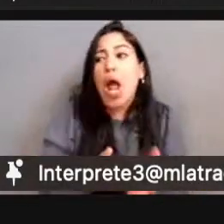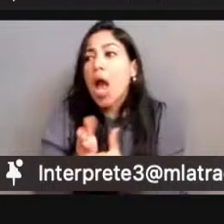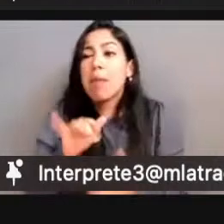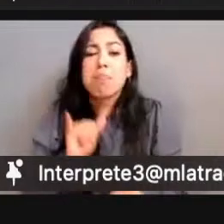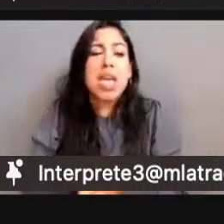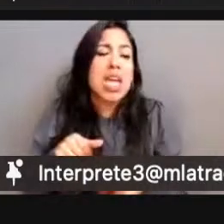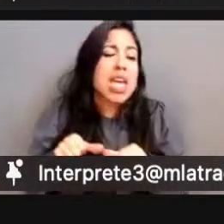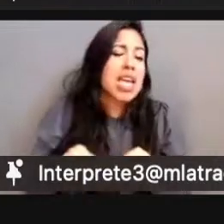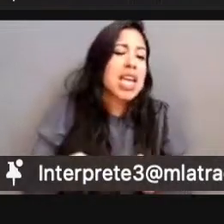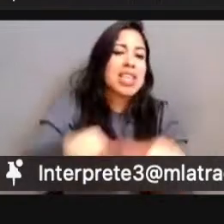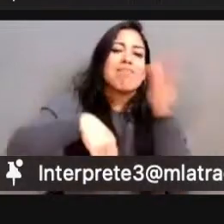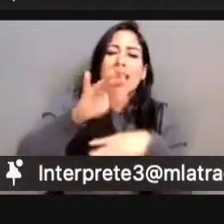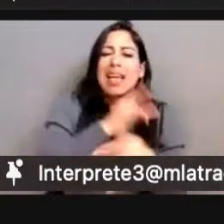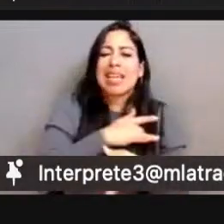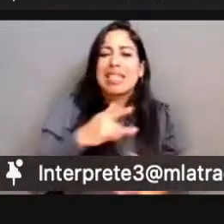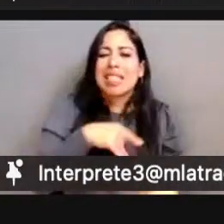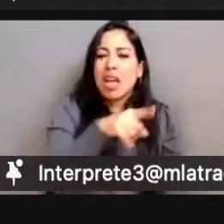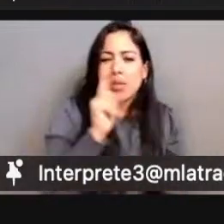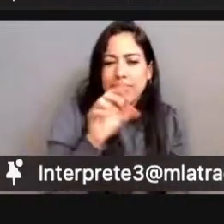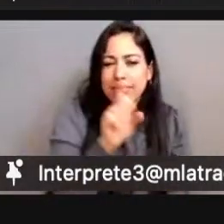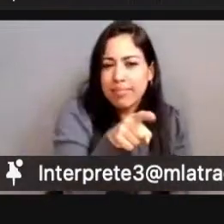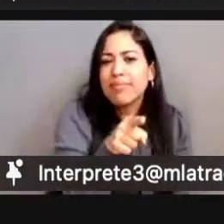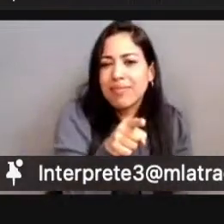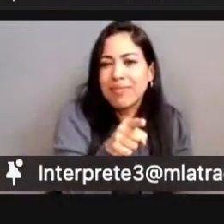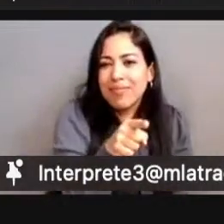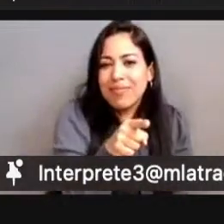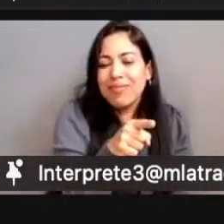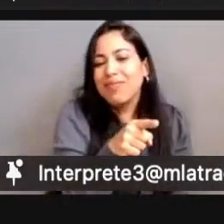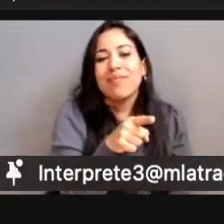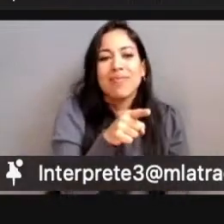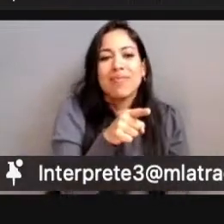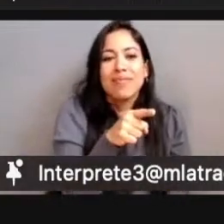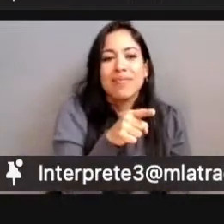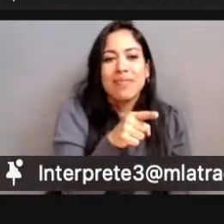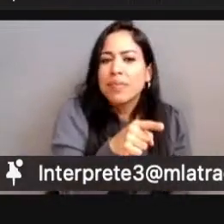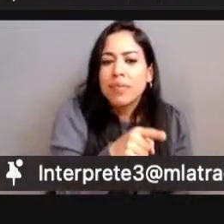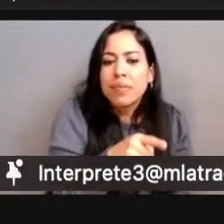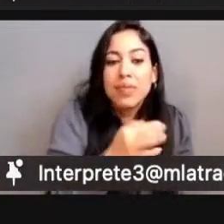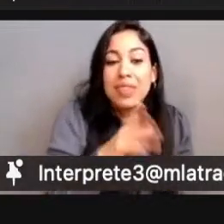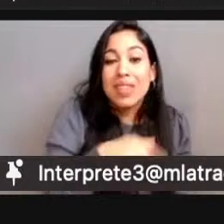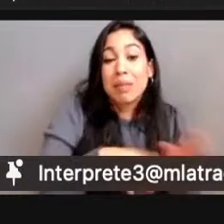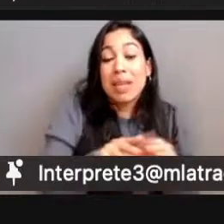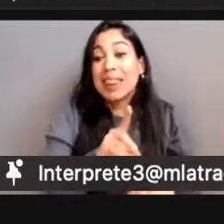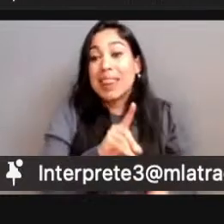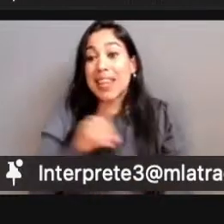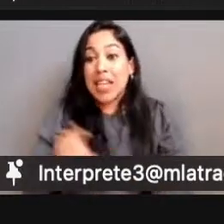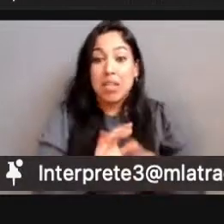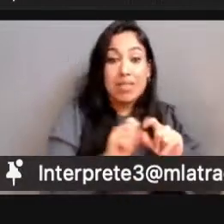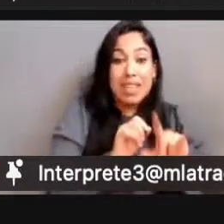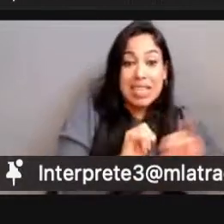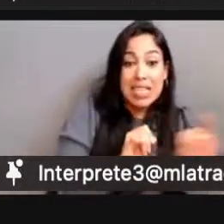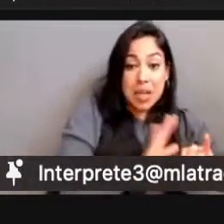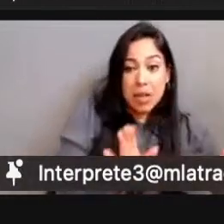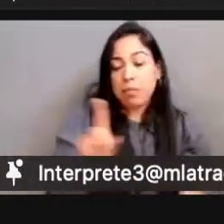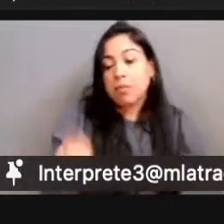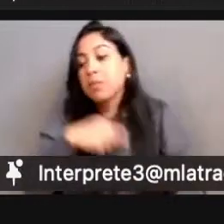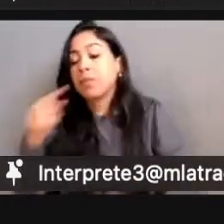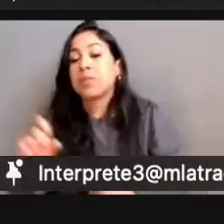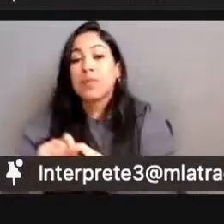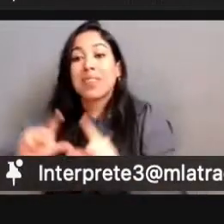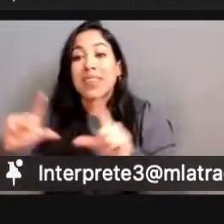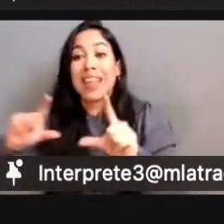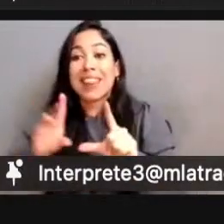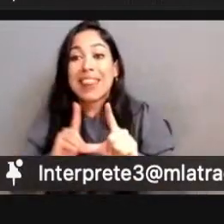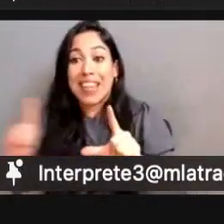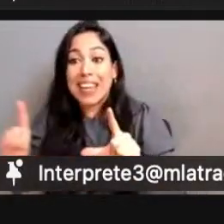the inequality is not going to change. And see, here we see on the right-hand side on the chart,